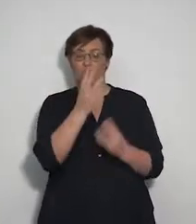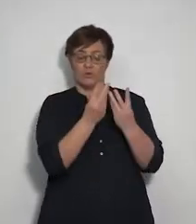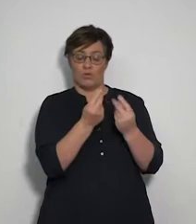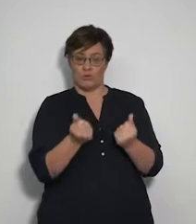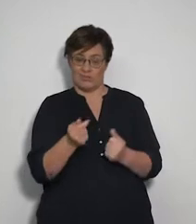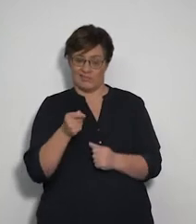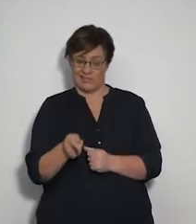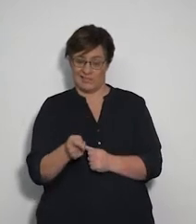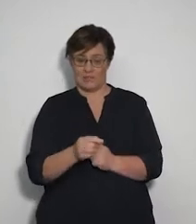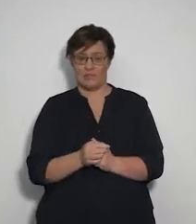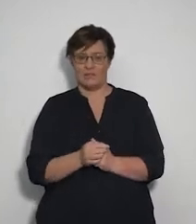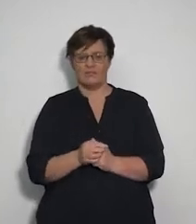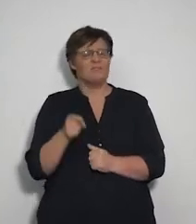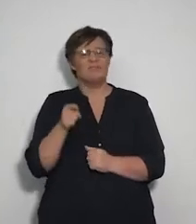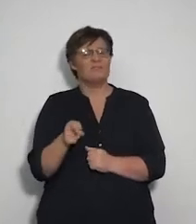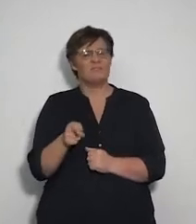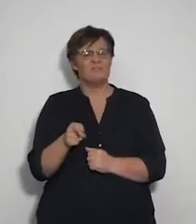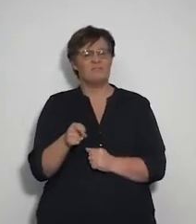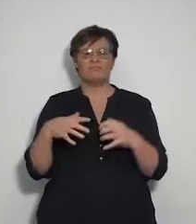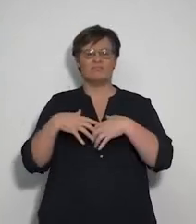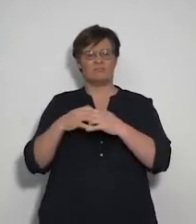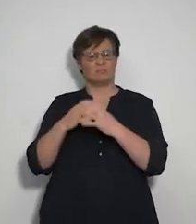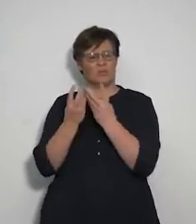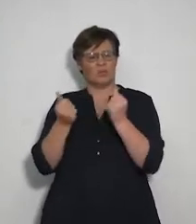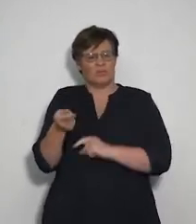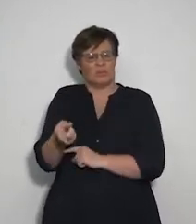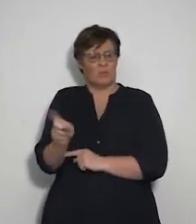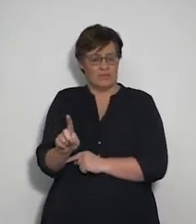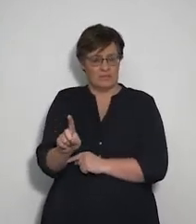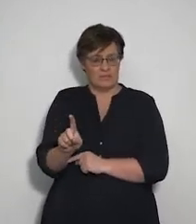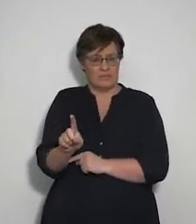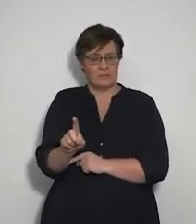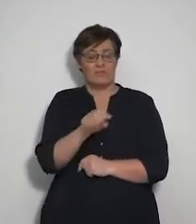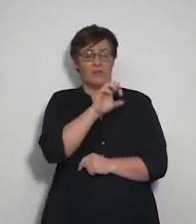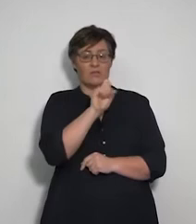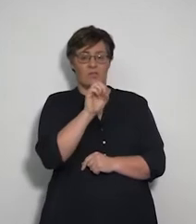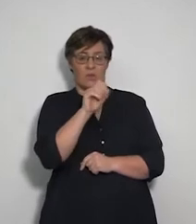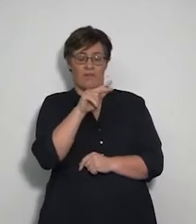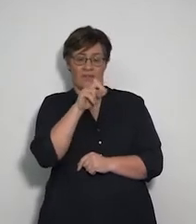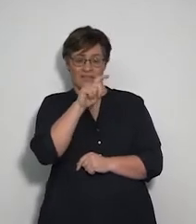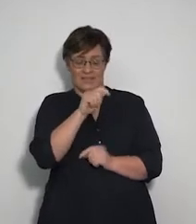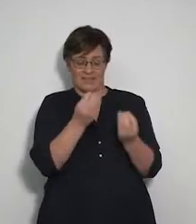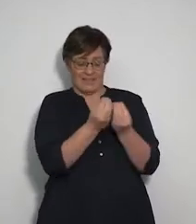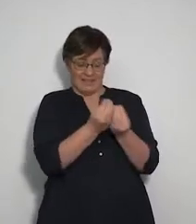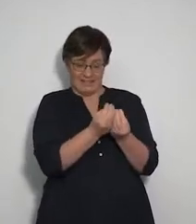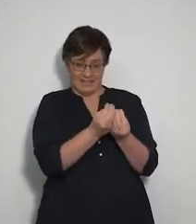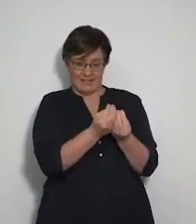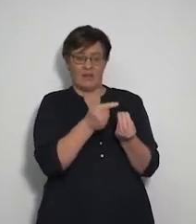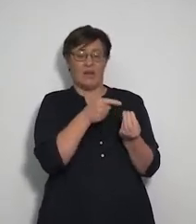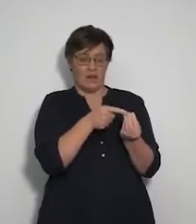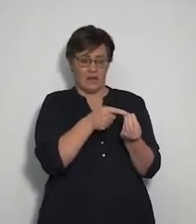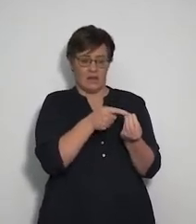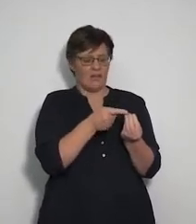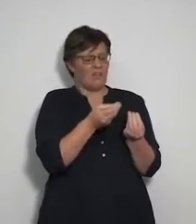solutions, but what exactly makes up a solution? It's a solvent, the substance in which a